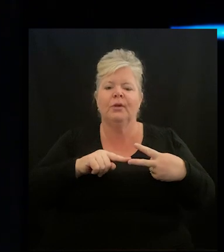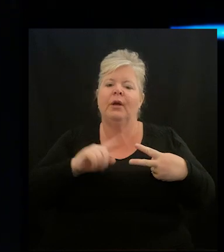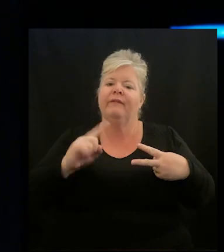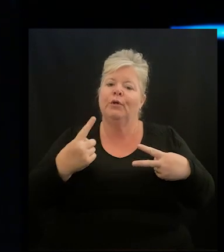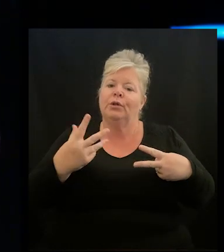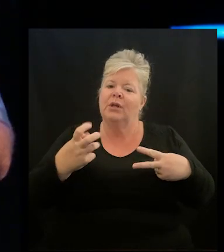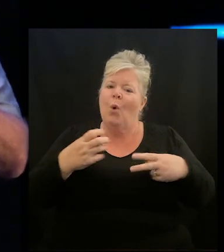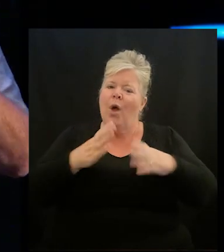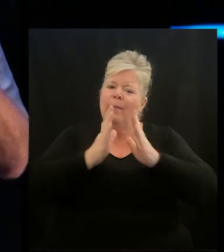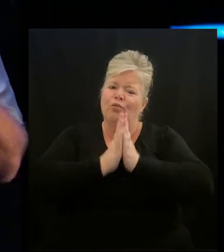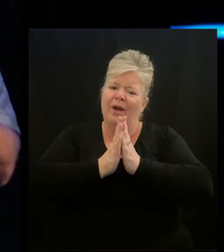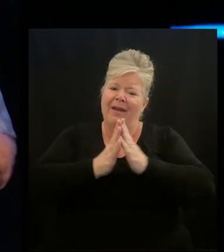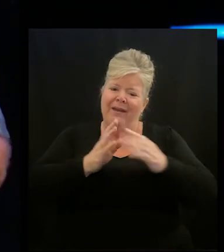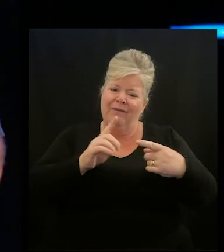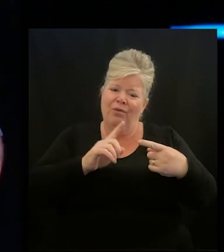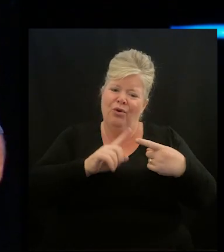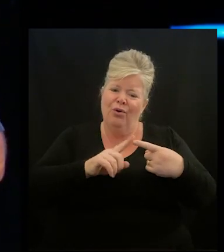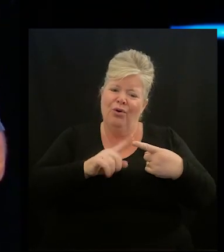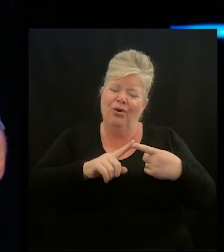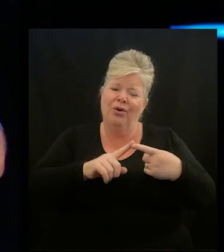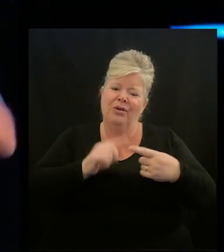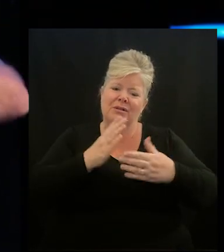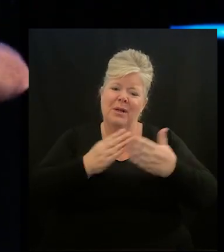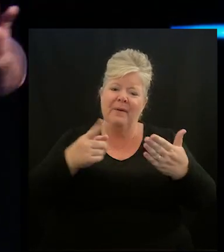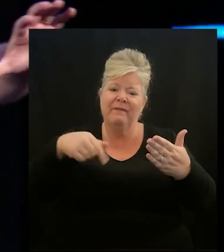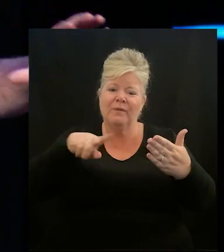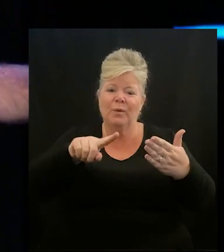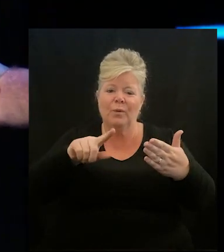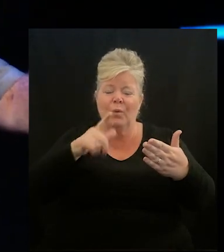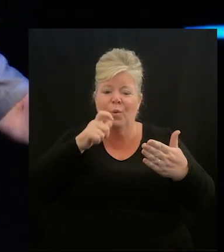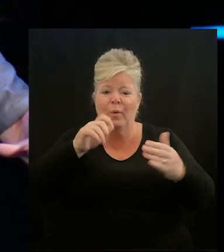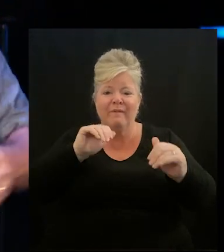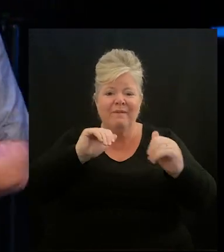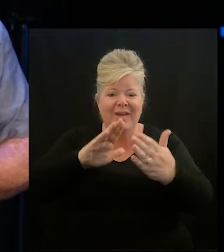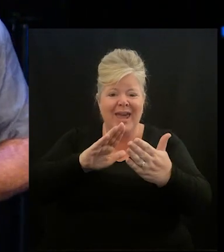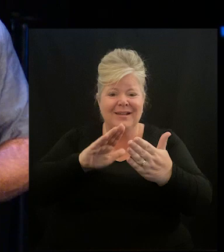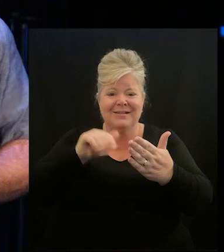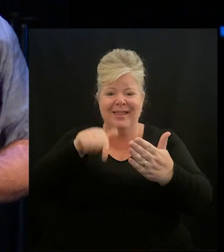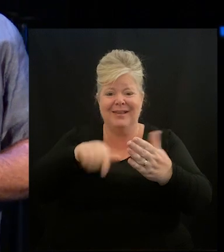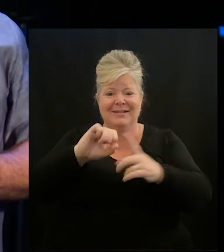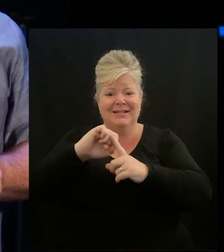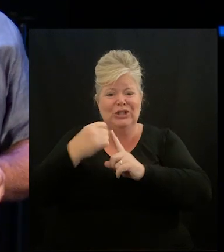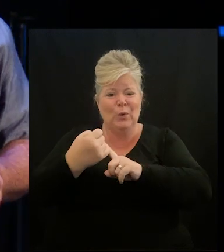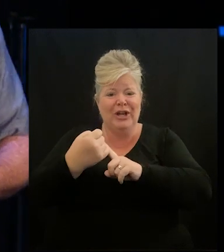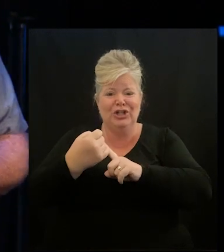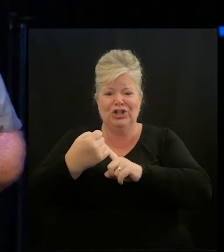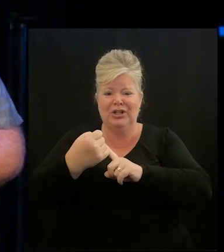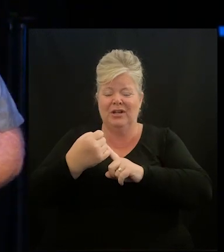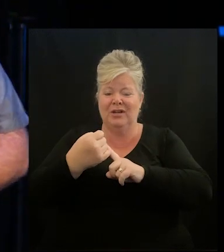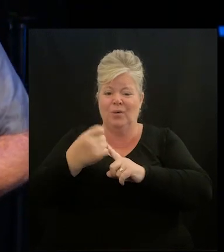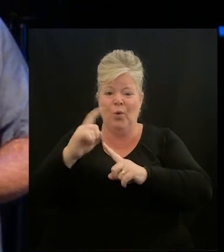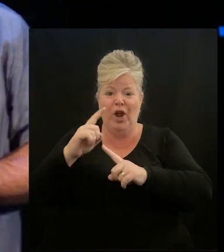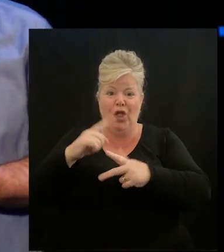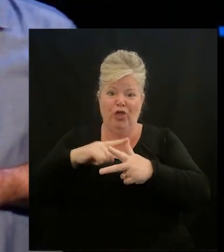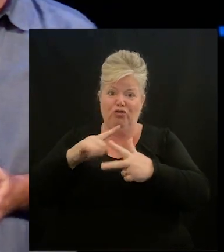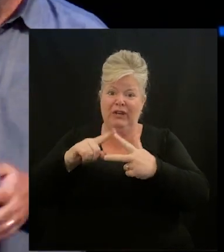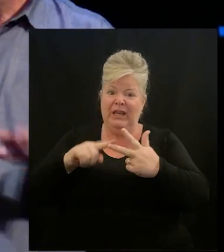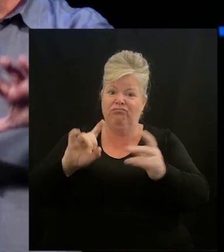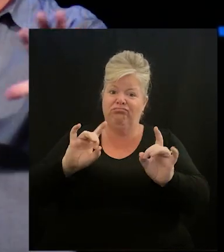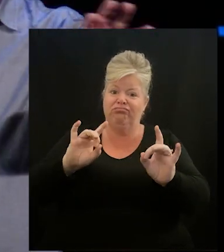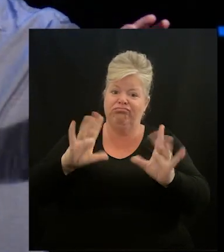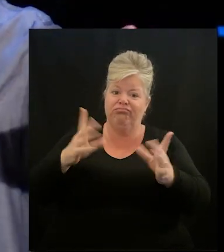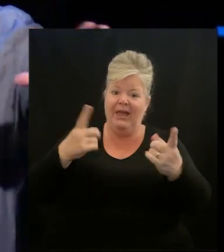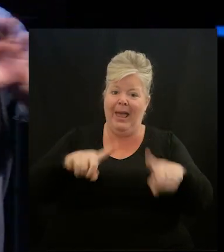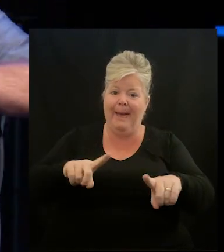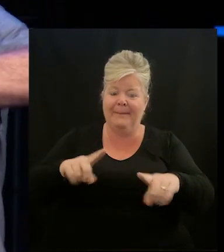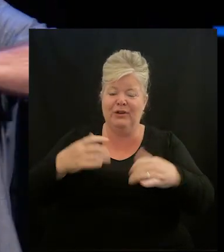First of all, I want to pray for those of you that are looking at this situation that our world is in right now, where these three things have converged together,